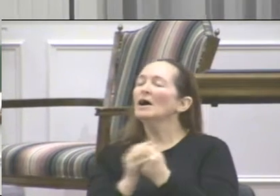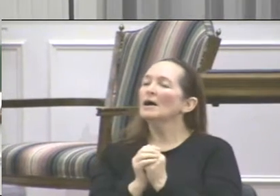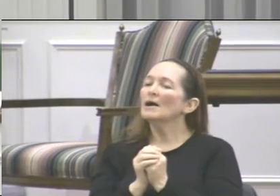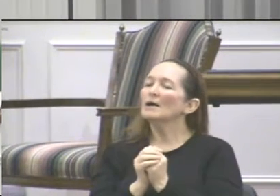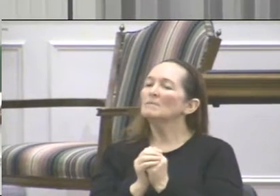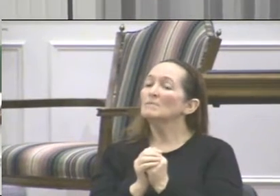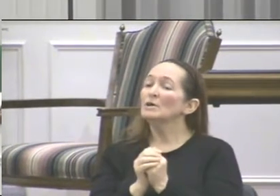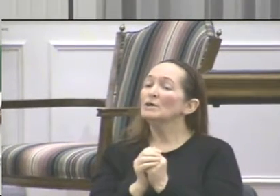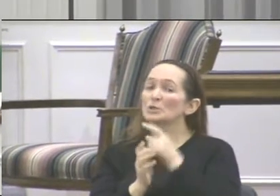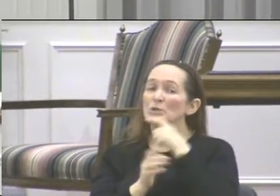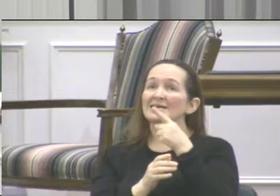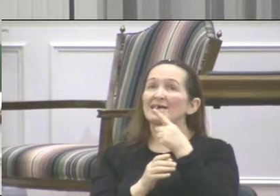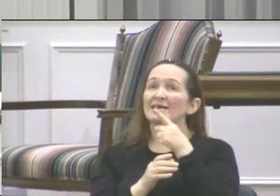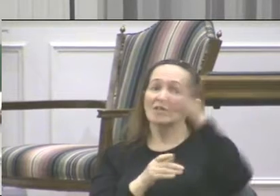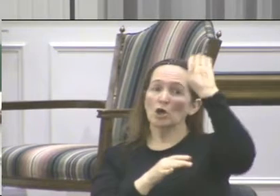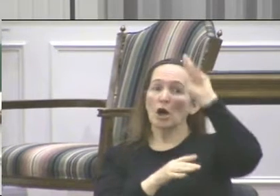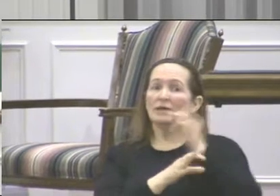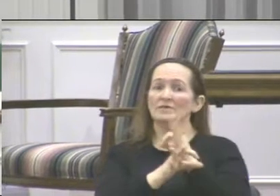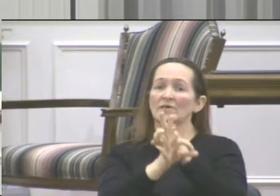yourself is a lie.